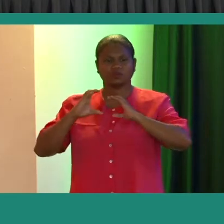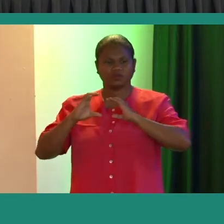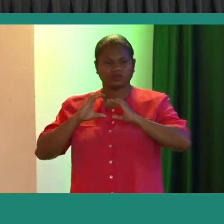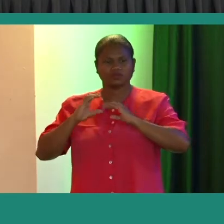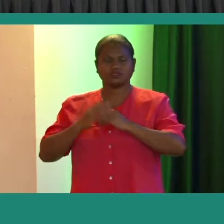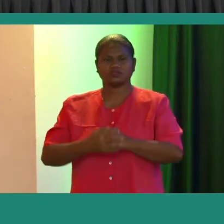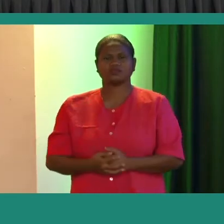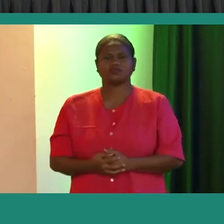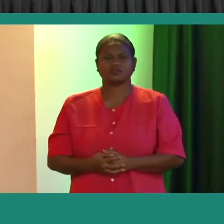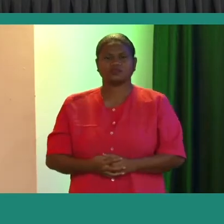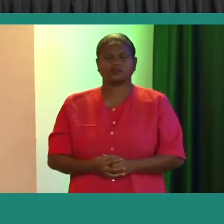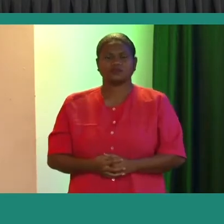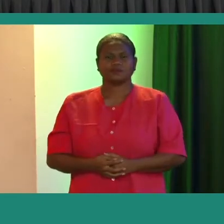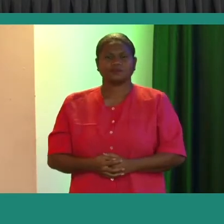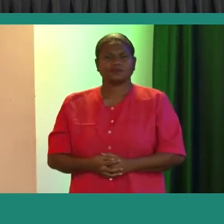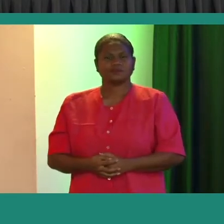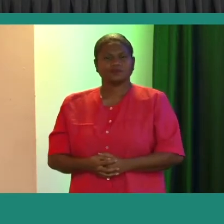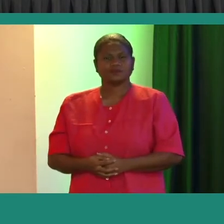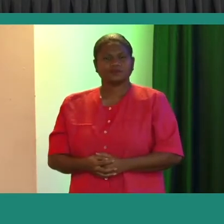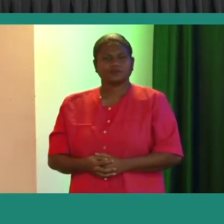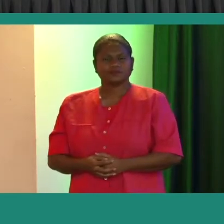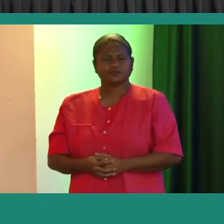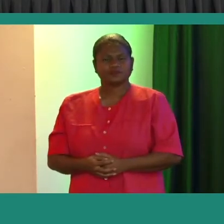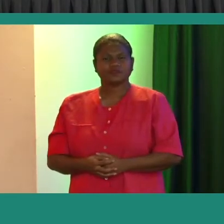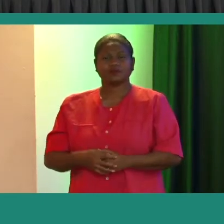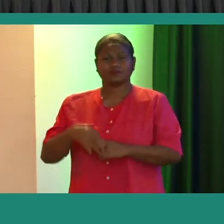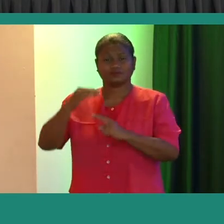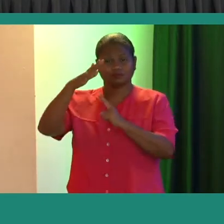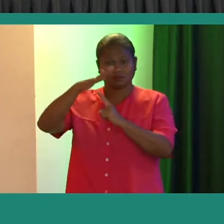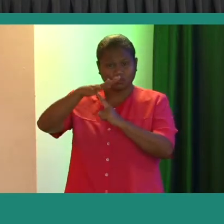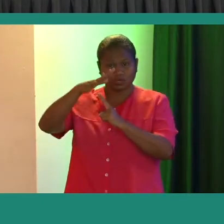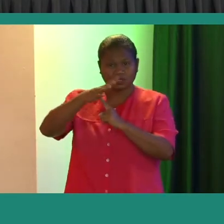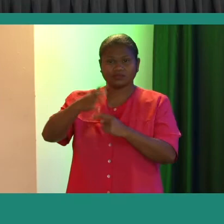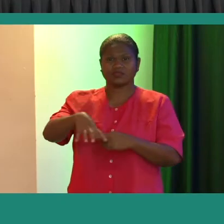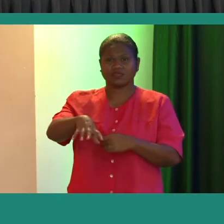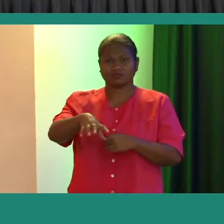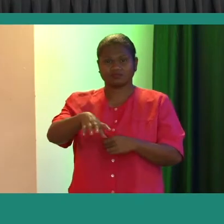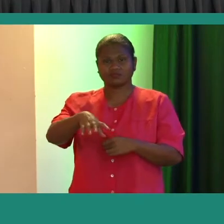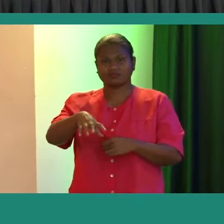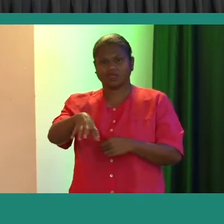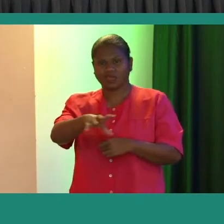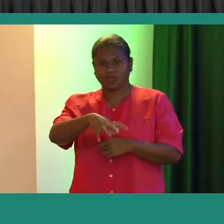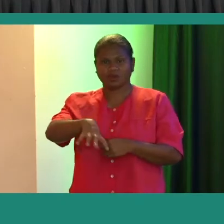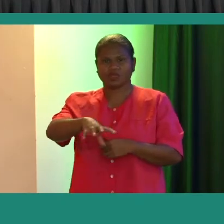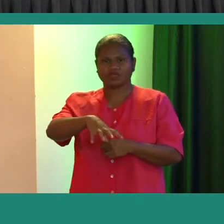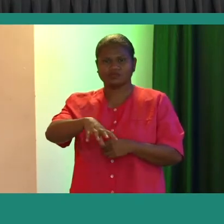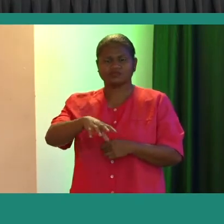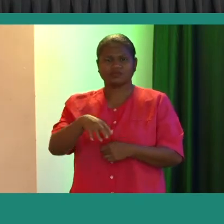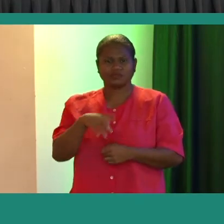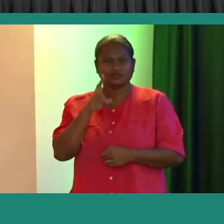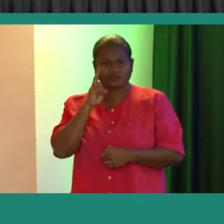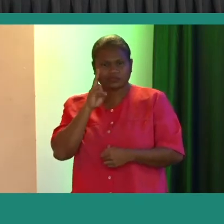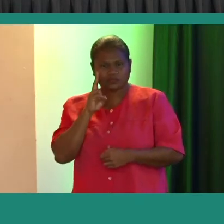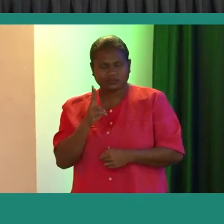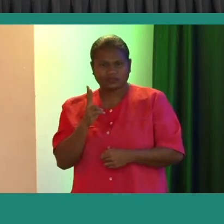key drivers that can support the policy